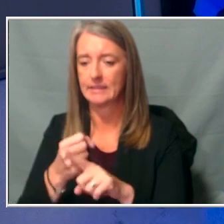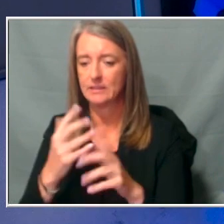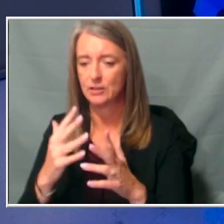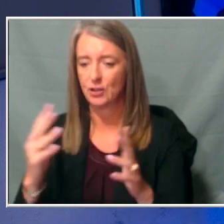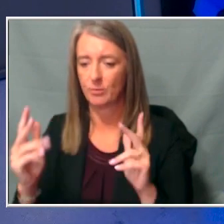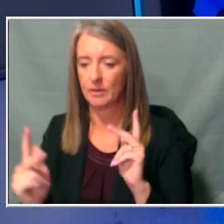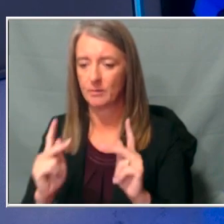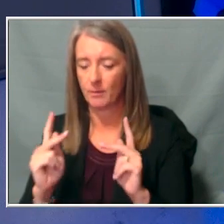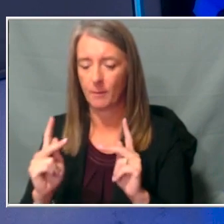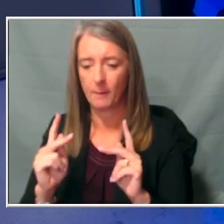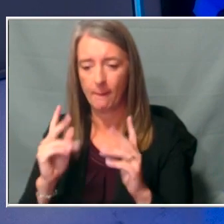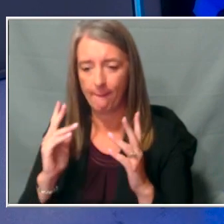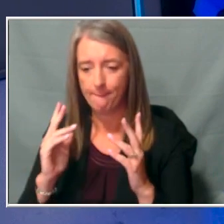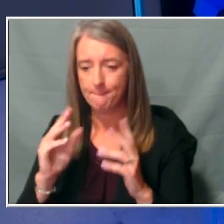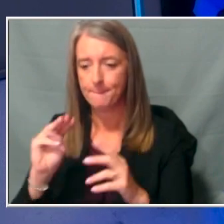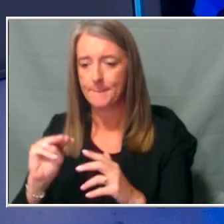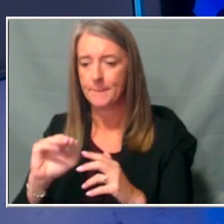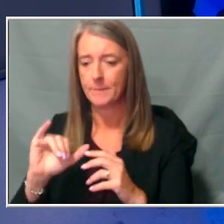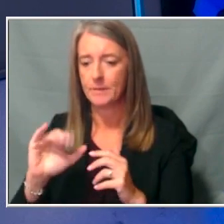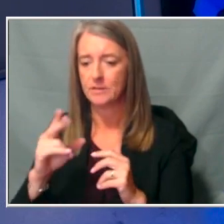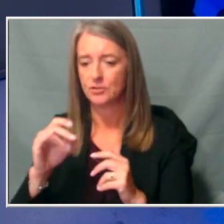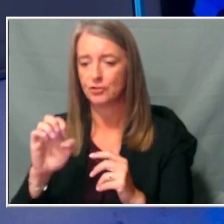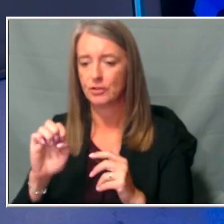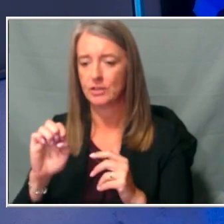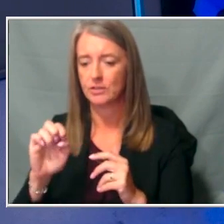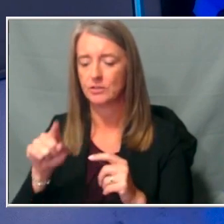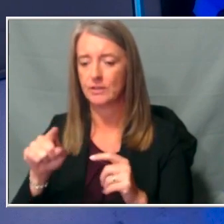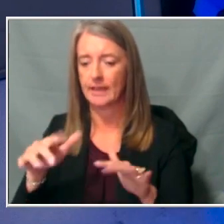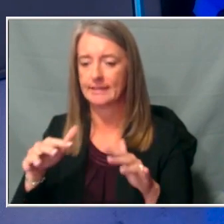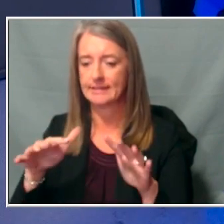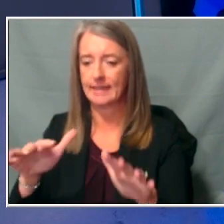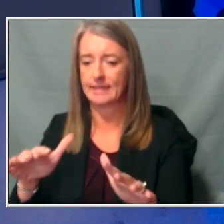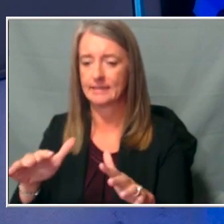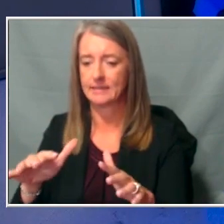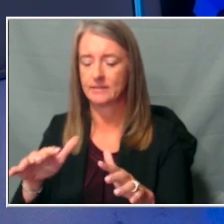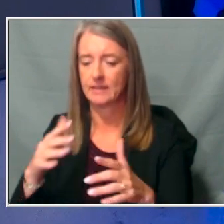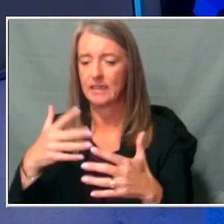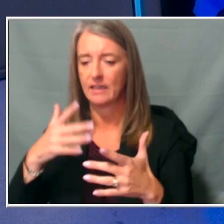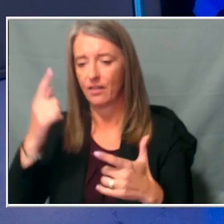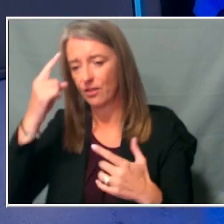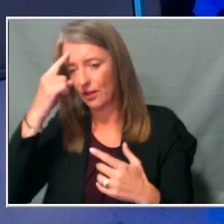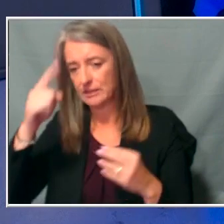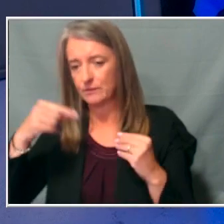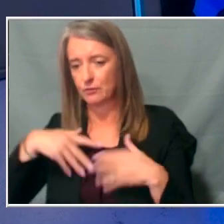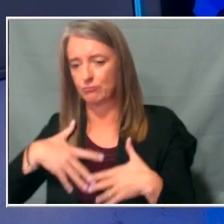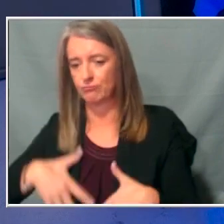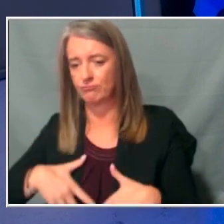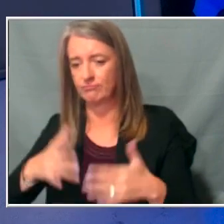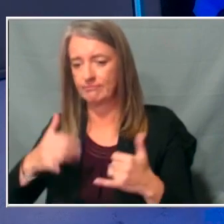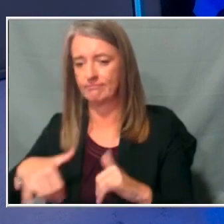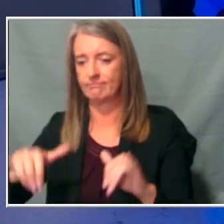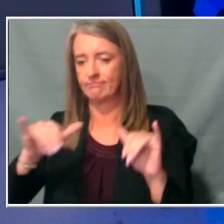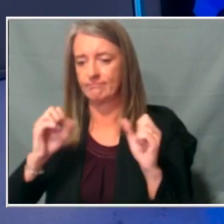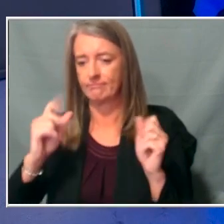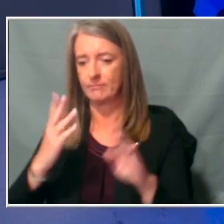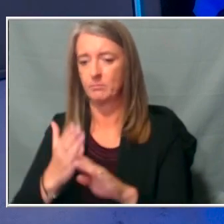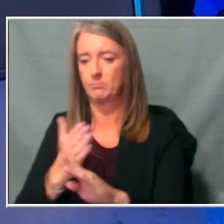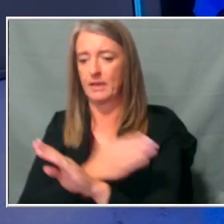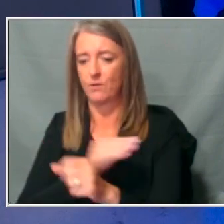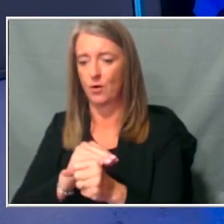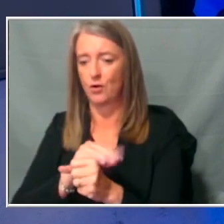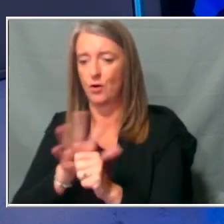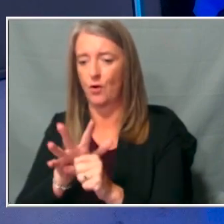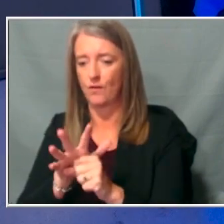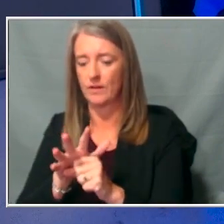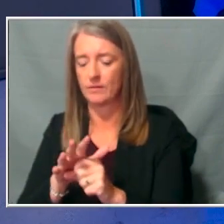or another. Michelle, but were you suffering with anxiety and bouts of depression like so many of us do before COVID, and so it